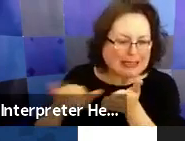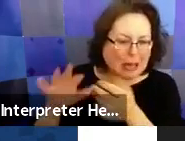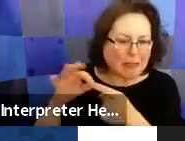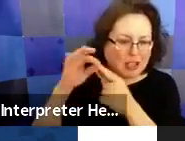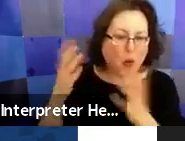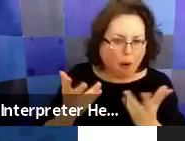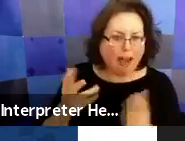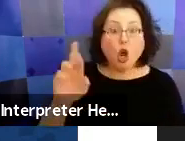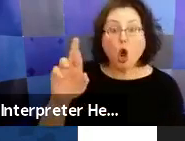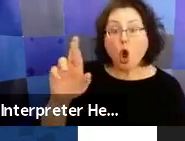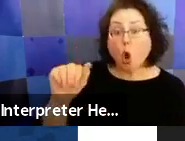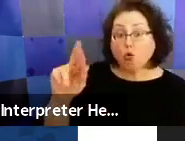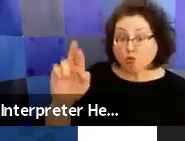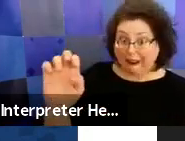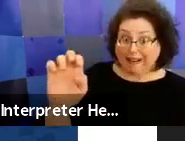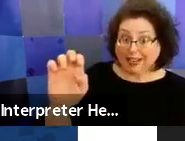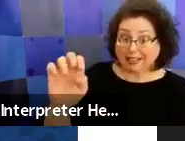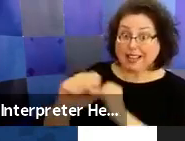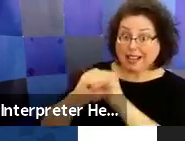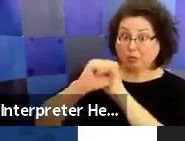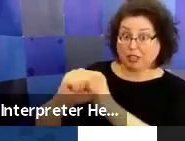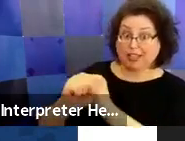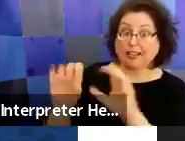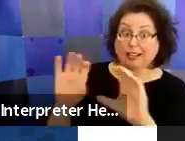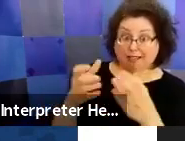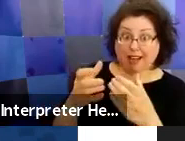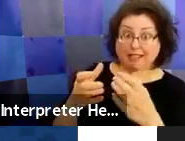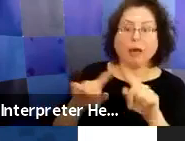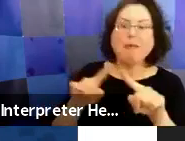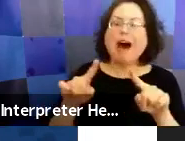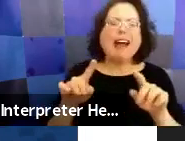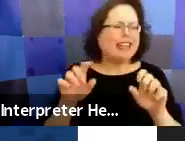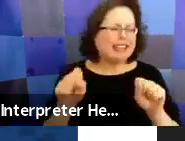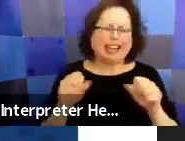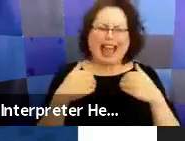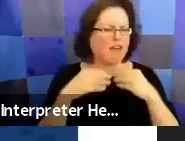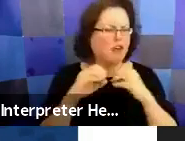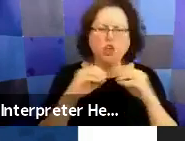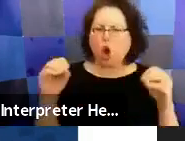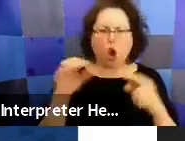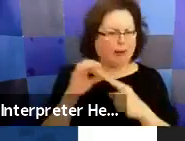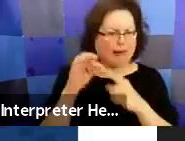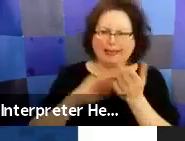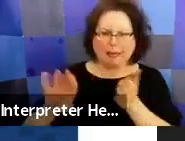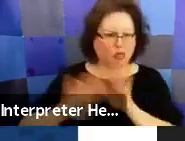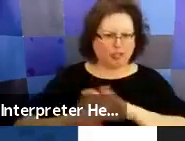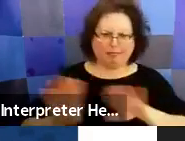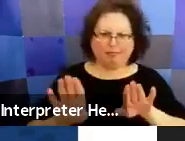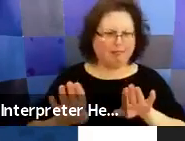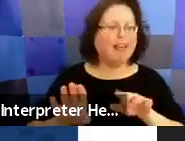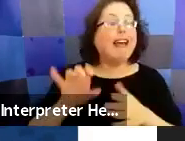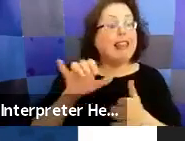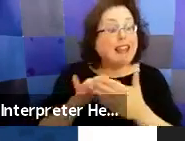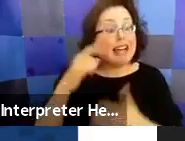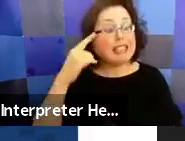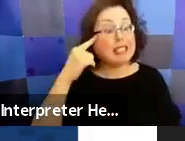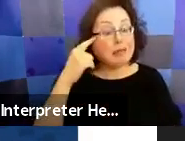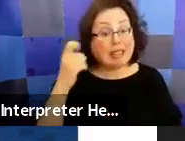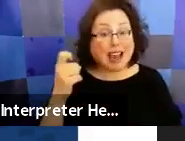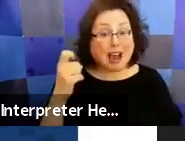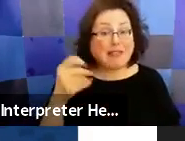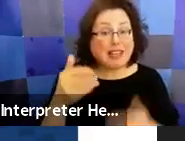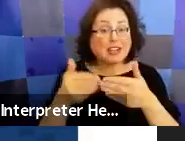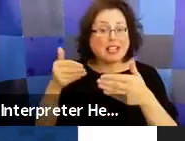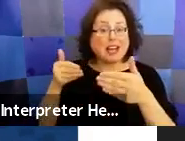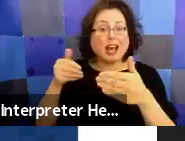race is a protected class that can have no exemption when it comes to the Fair Housing Act. That's because there is a